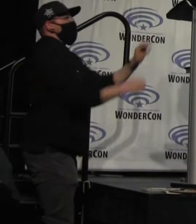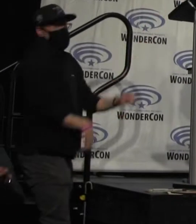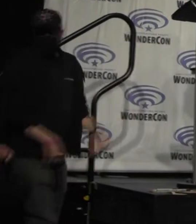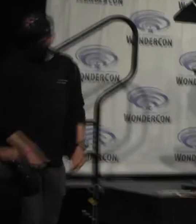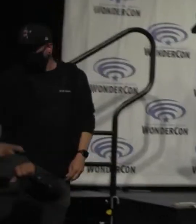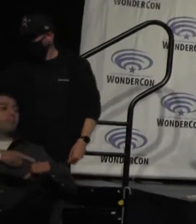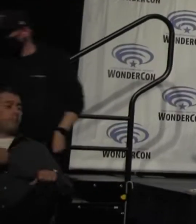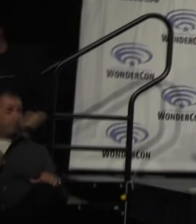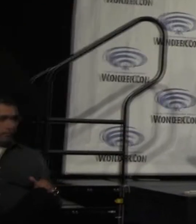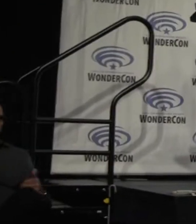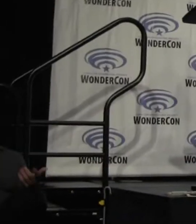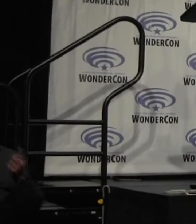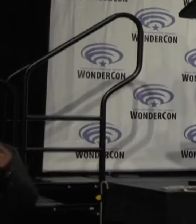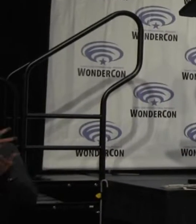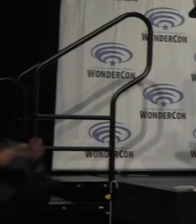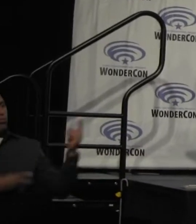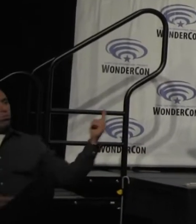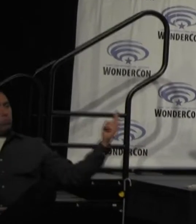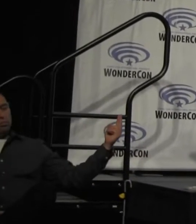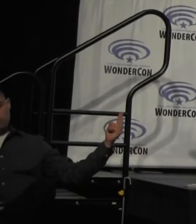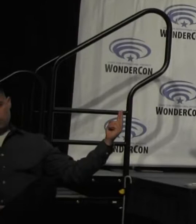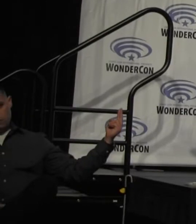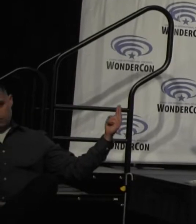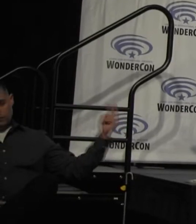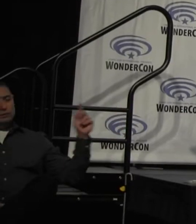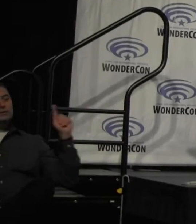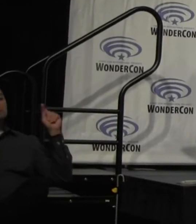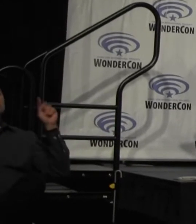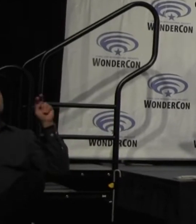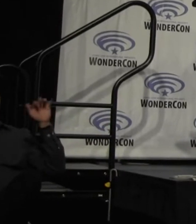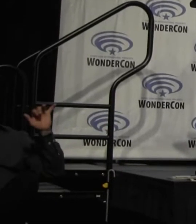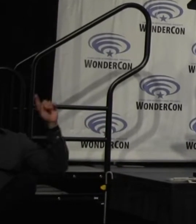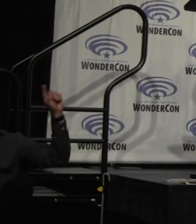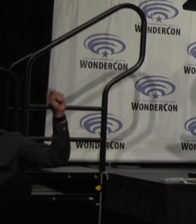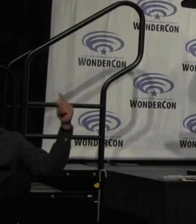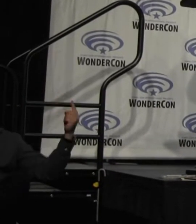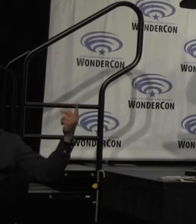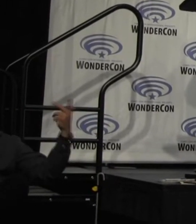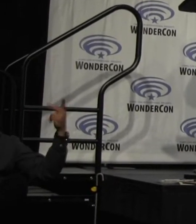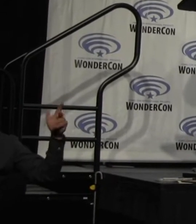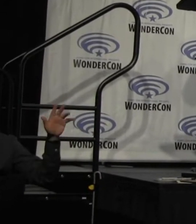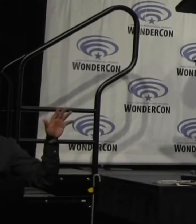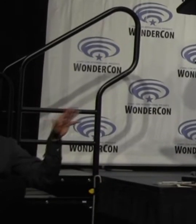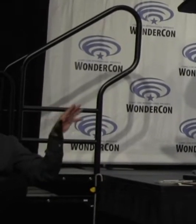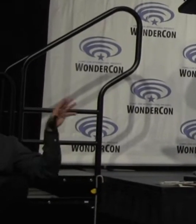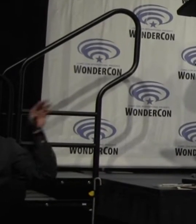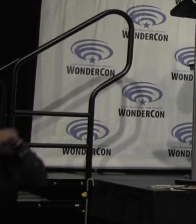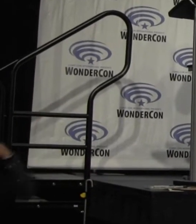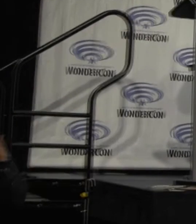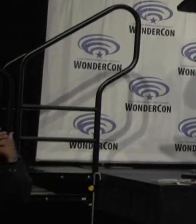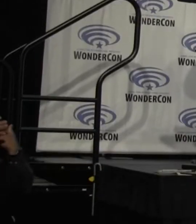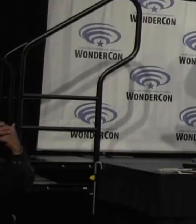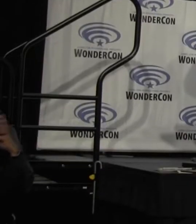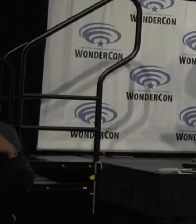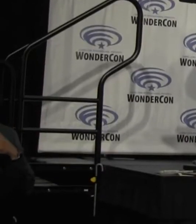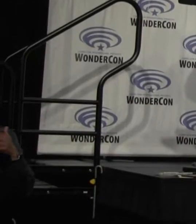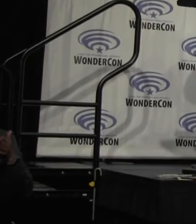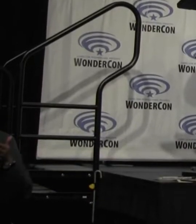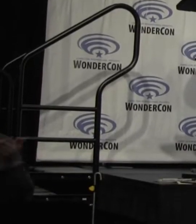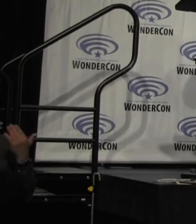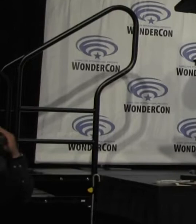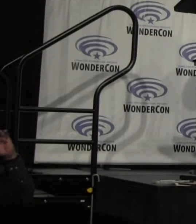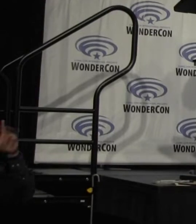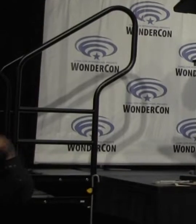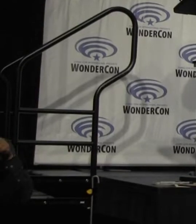time I met these two gentlemen, well, it was Tommy first. It was right after you got out of prison. And it was in New York City, and you did one of your